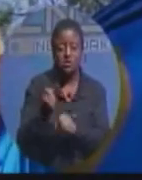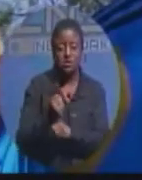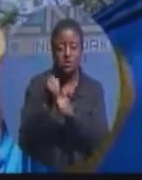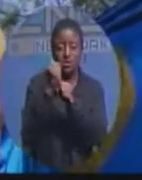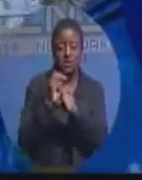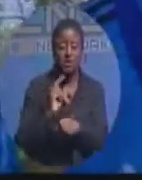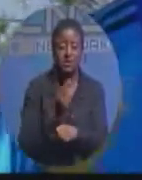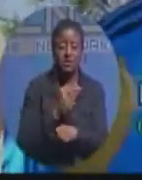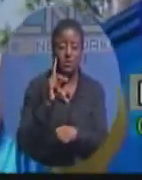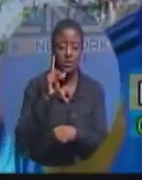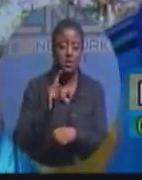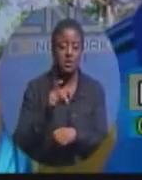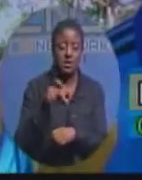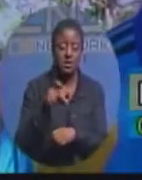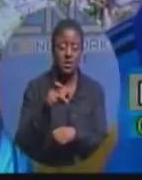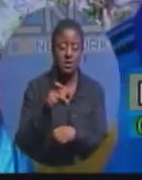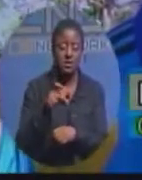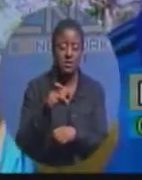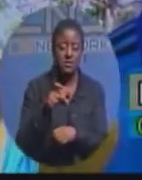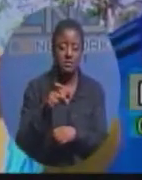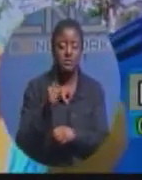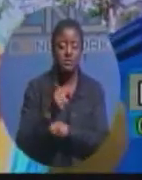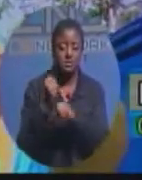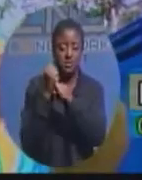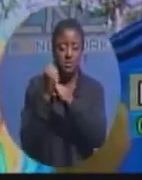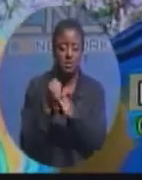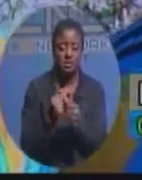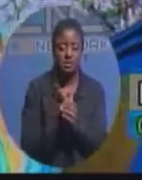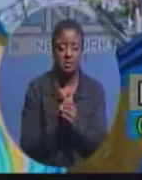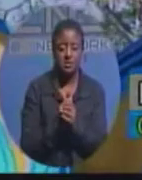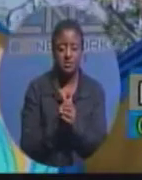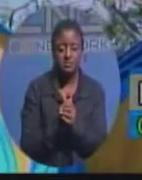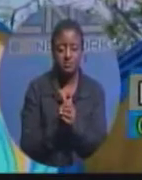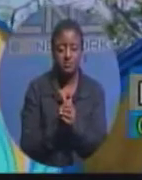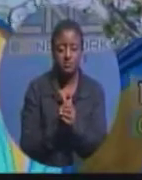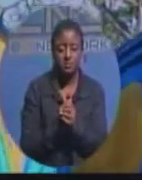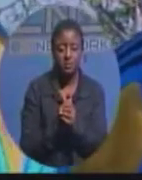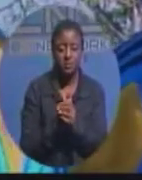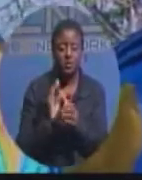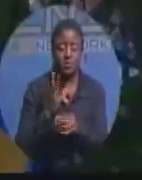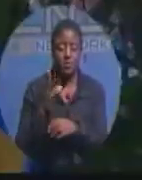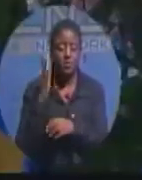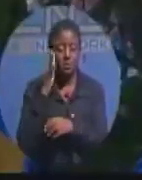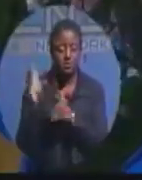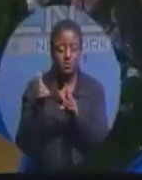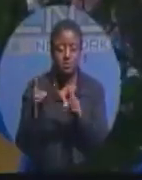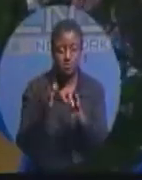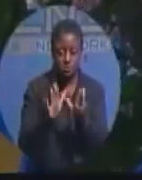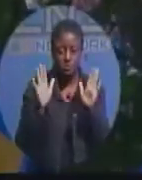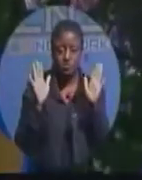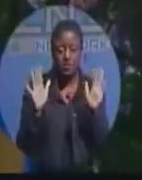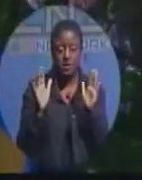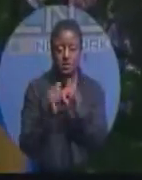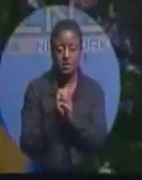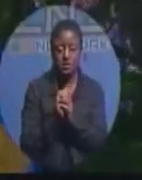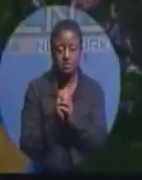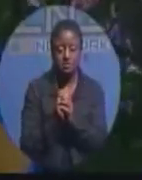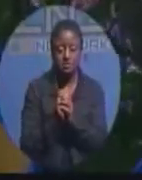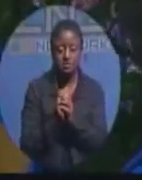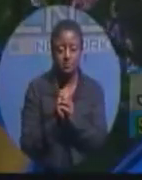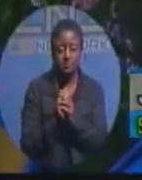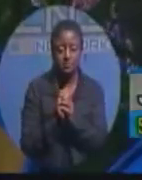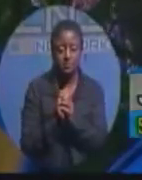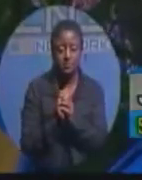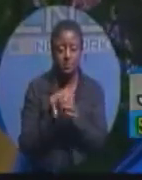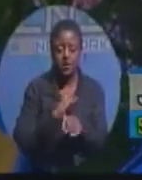support. Once we get the support and we can get the gym time, we're gonna do great. We're the most prepared for this tournament, and I